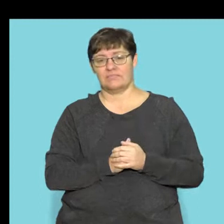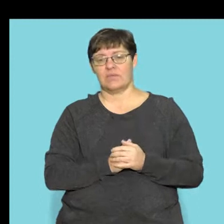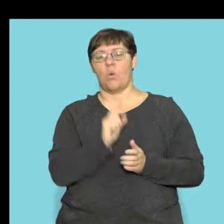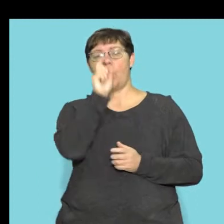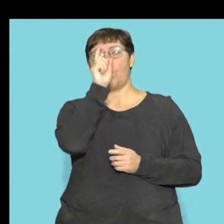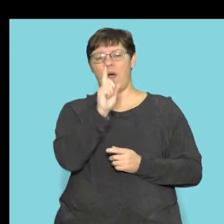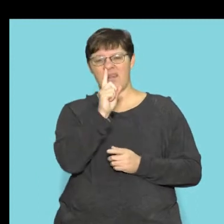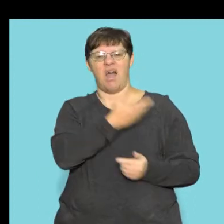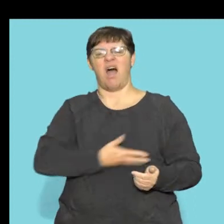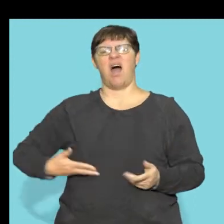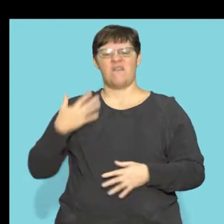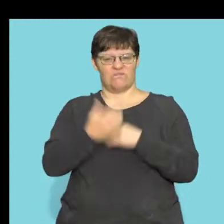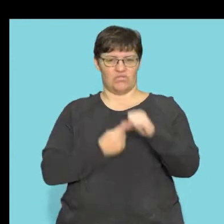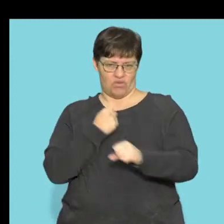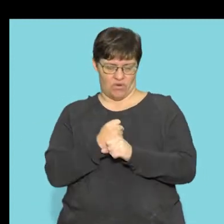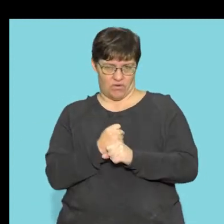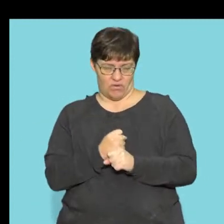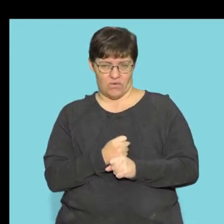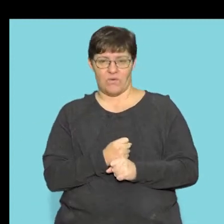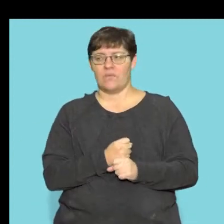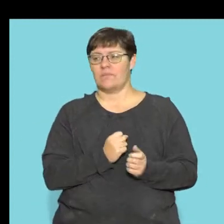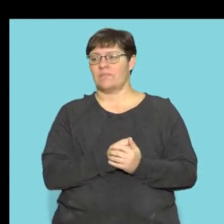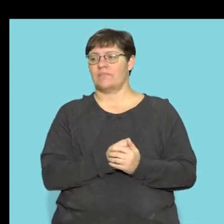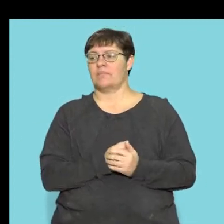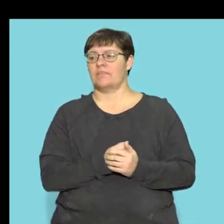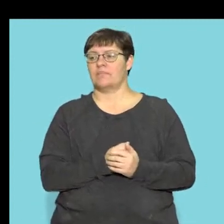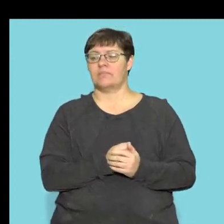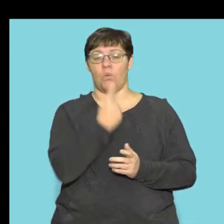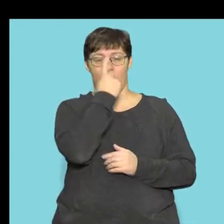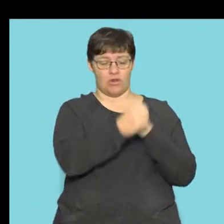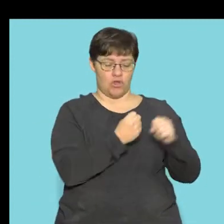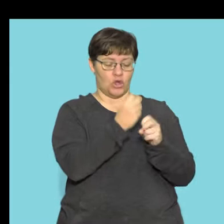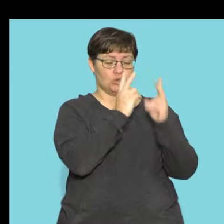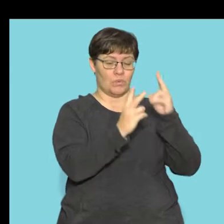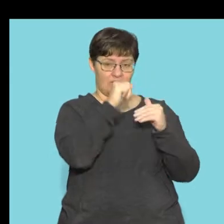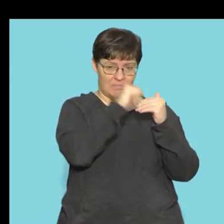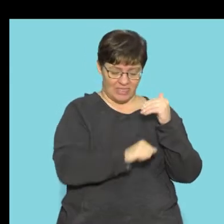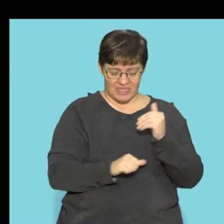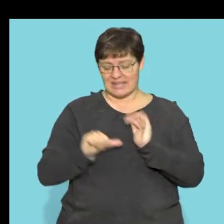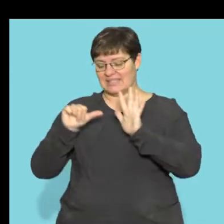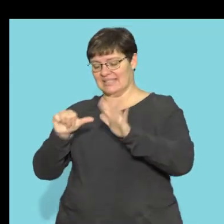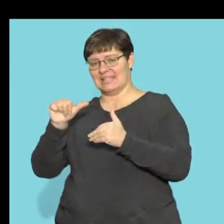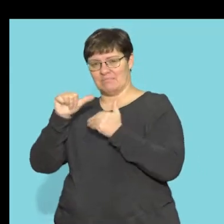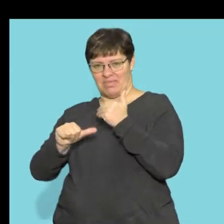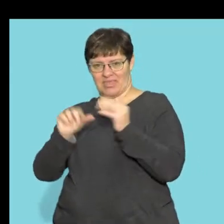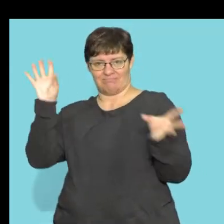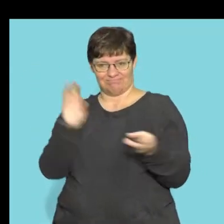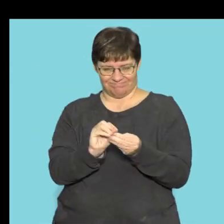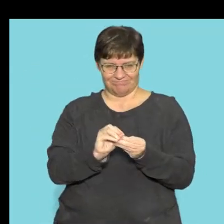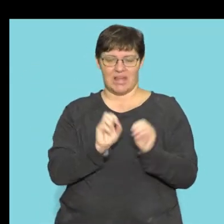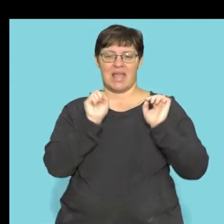back this particular loan, right? Which is the same as 1 year and 6 months,